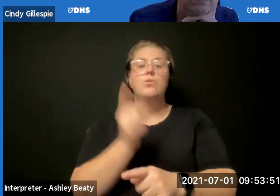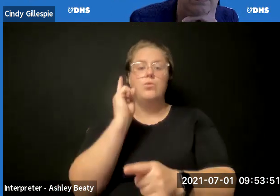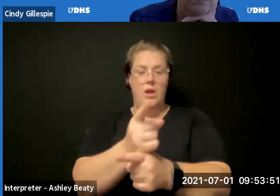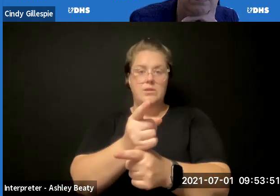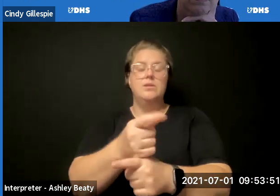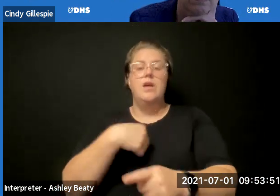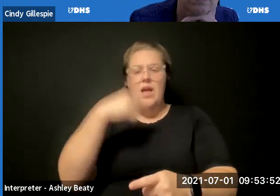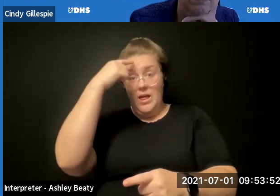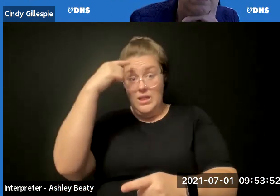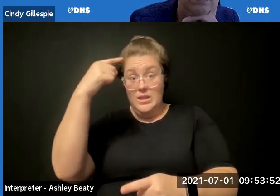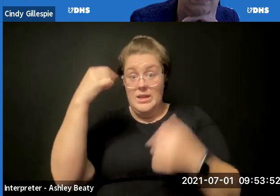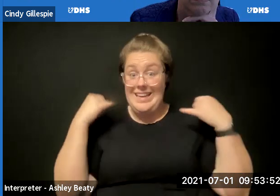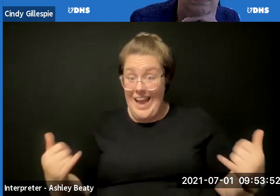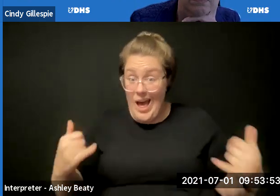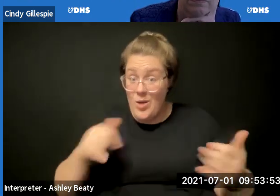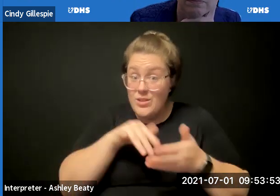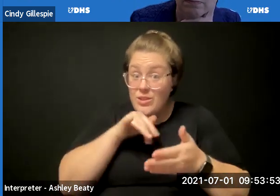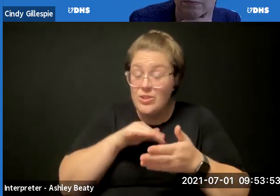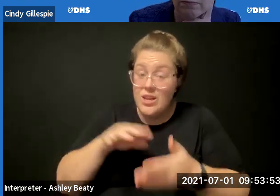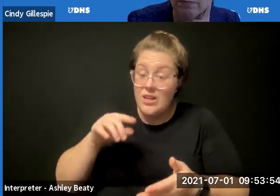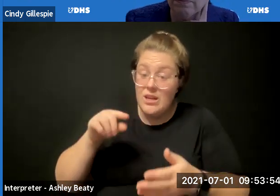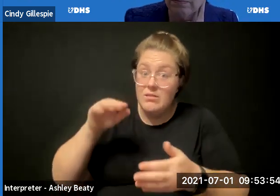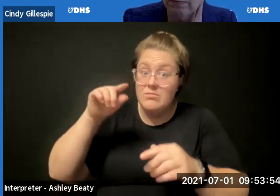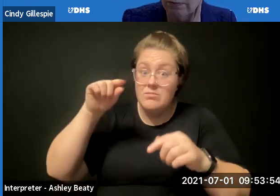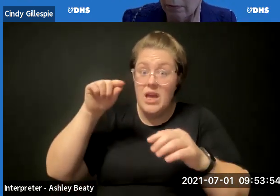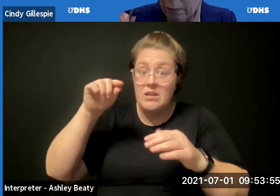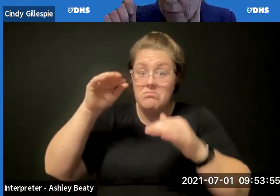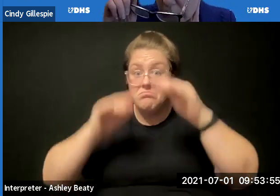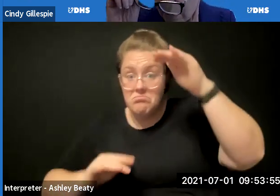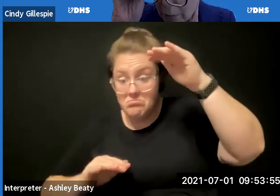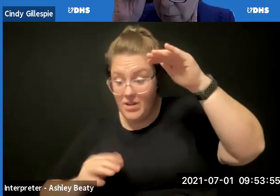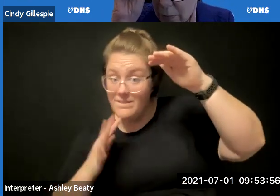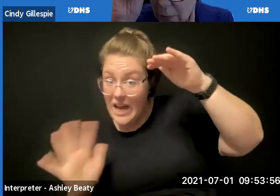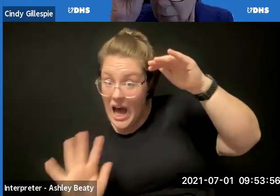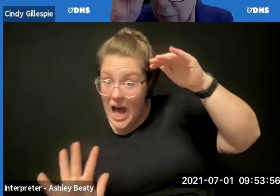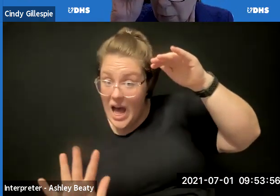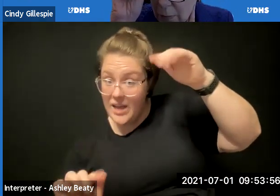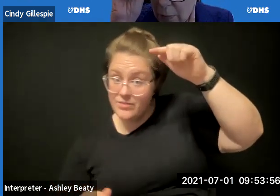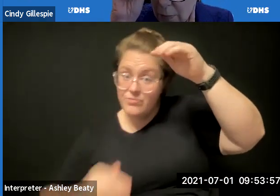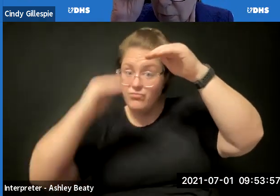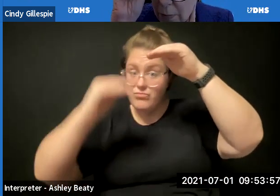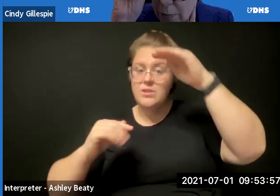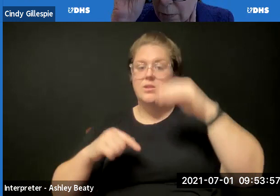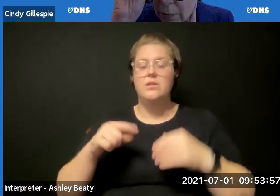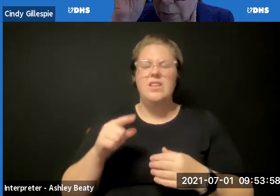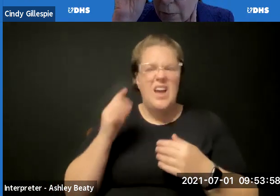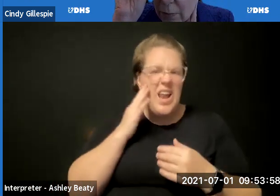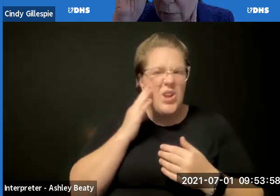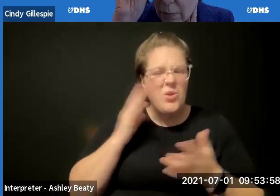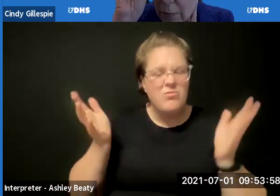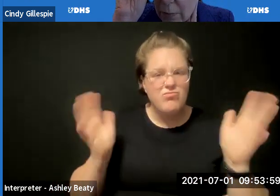think to 5 currently, but right now 12 and up. Right. And I know there's talk that hopefully they'll be able to have some of